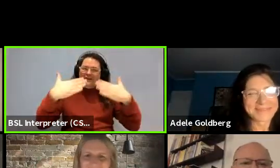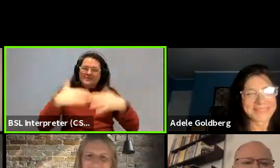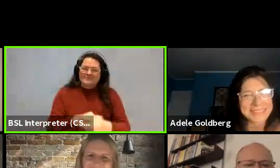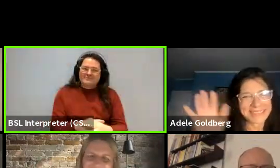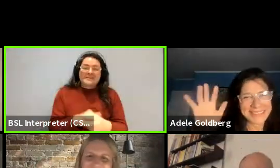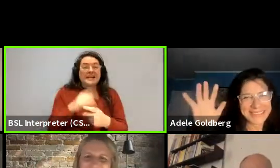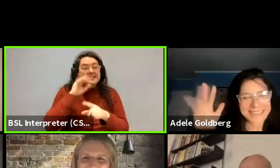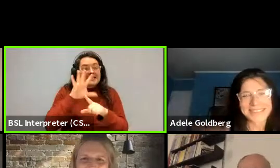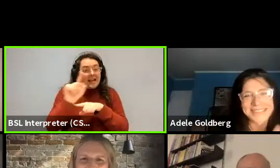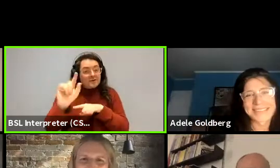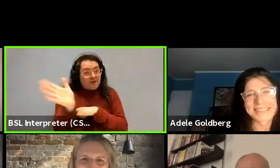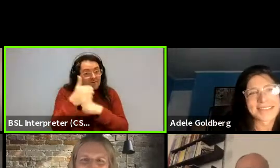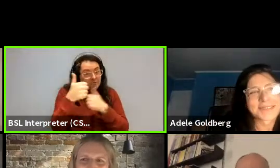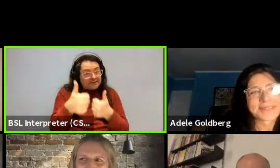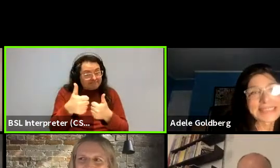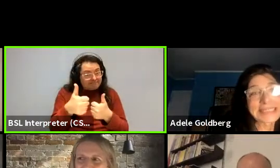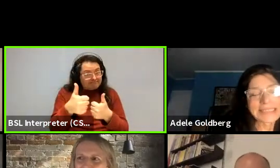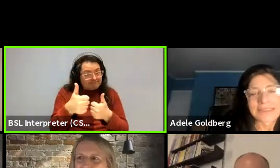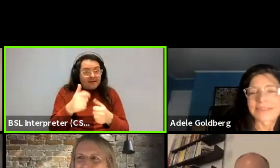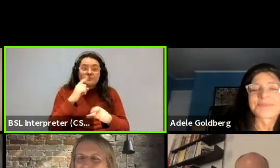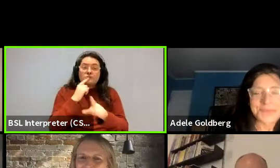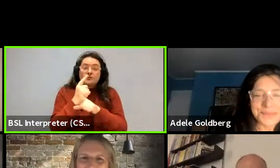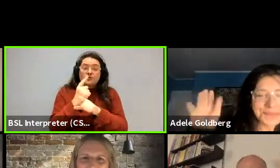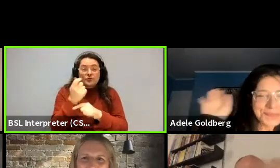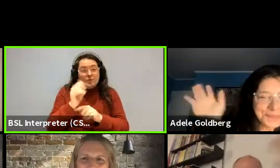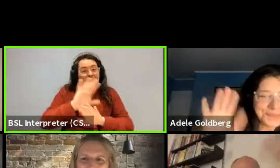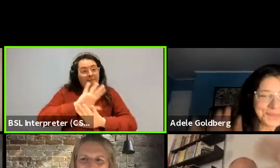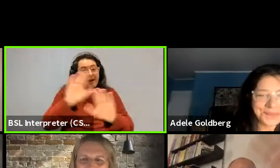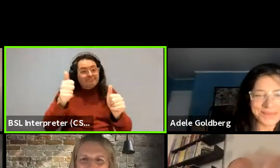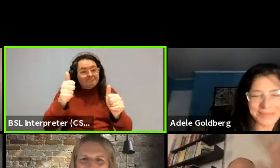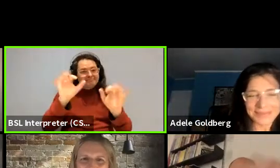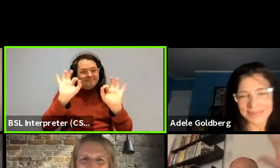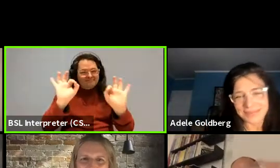We'll see you all next week. Um, talk soon. Bye. Thank you. Bye.